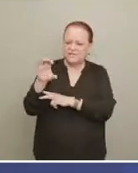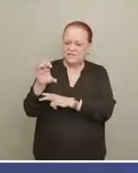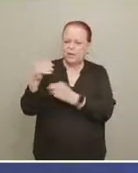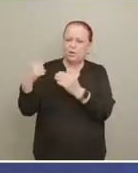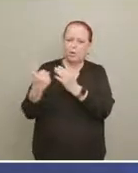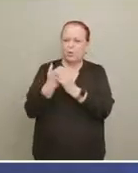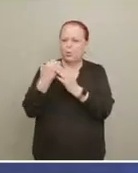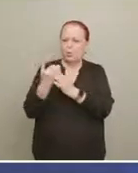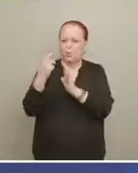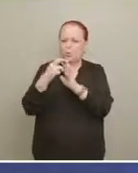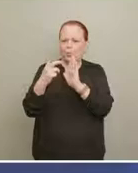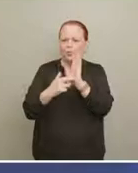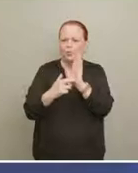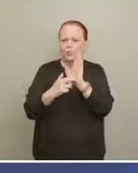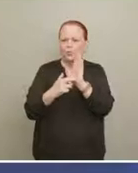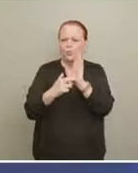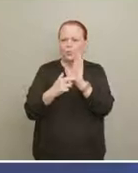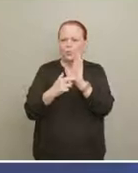trying to